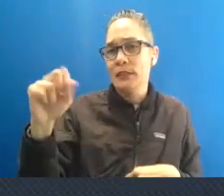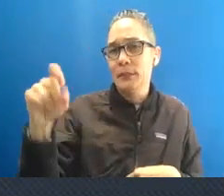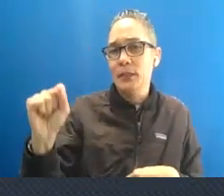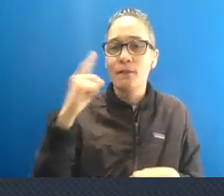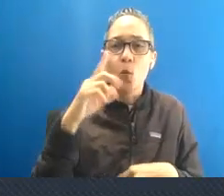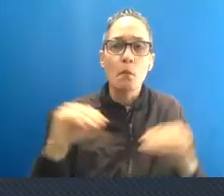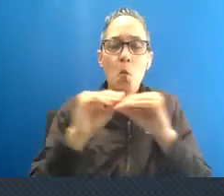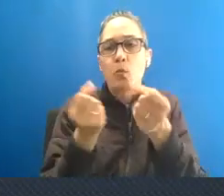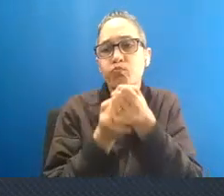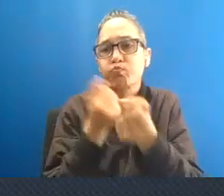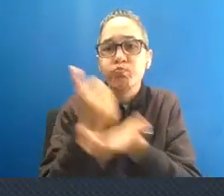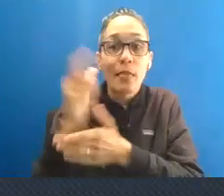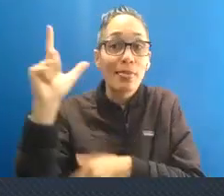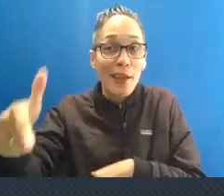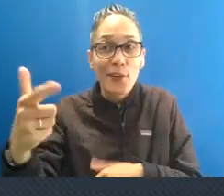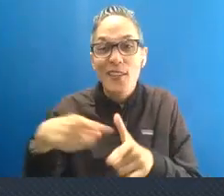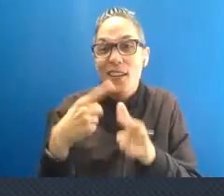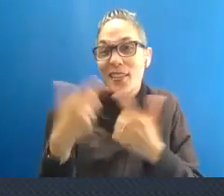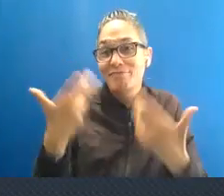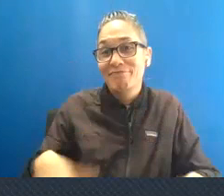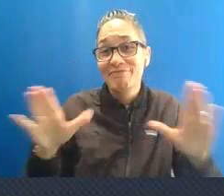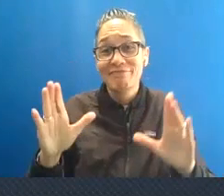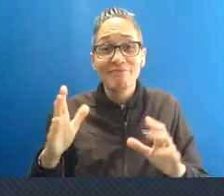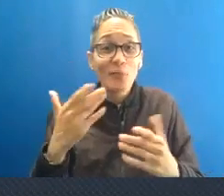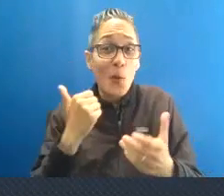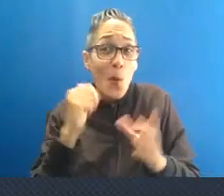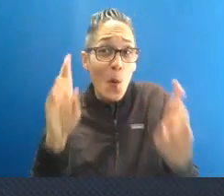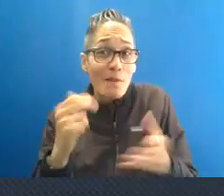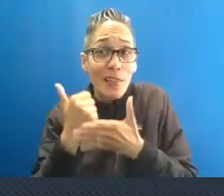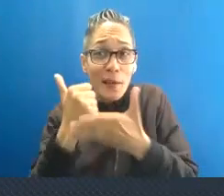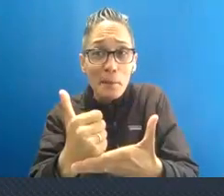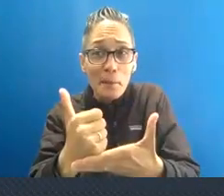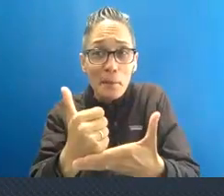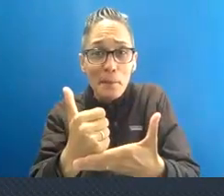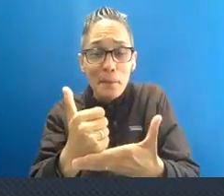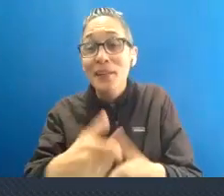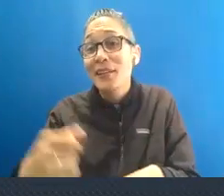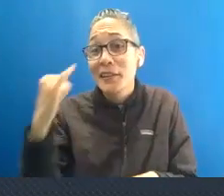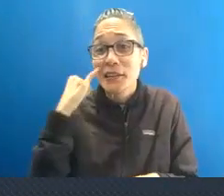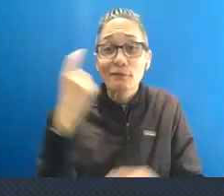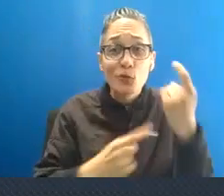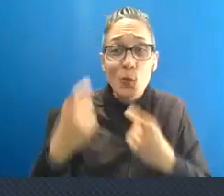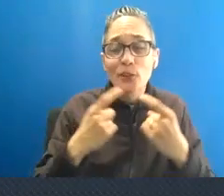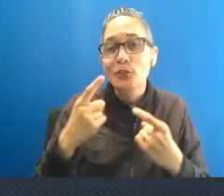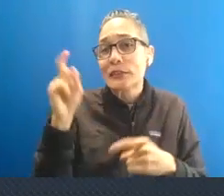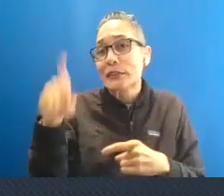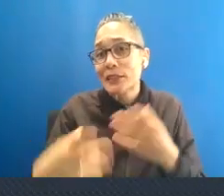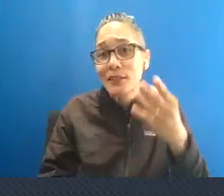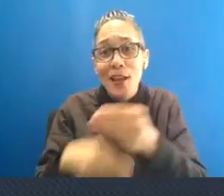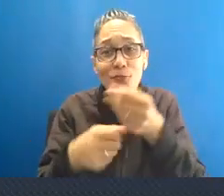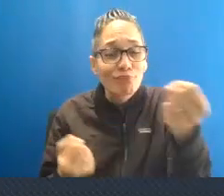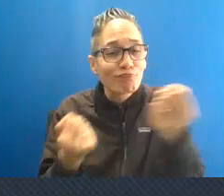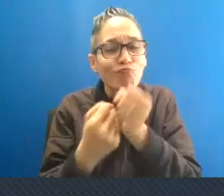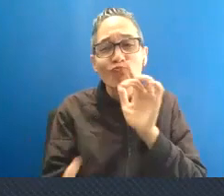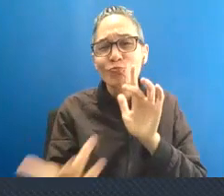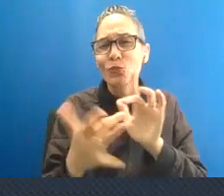on. And that'll be it for this video. I hope it was helpful. And like I mentioned earlier, if you have any questions or need additional support, you